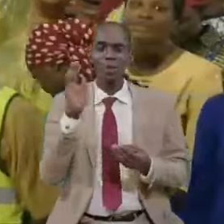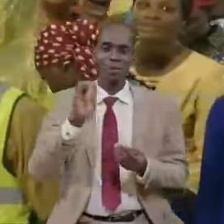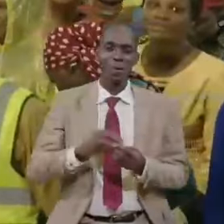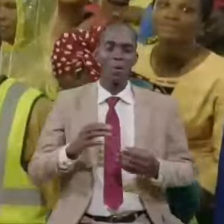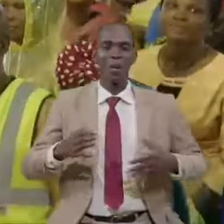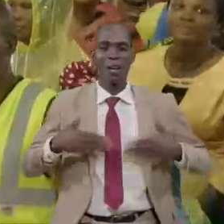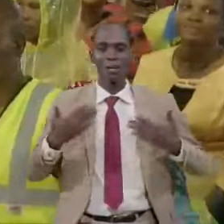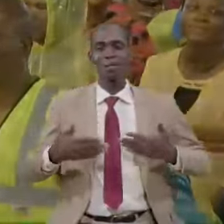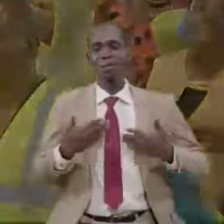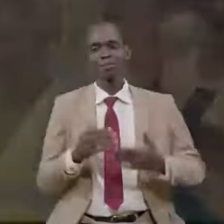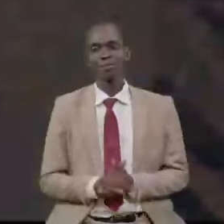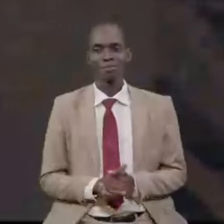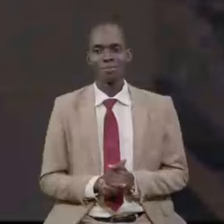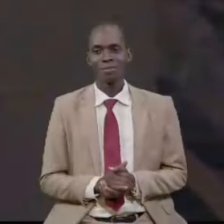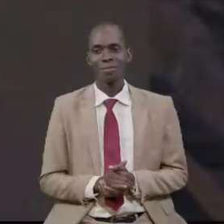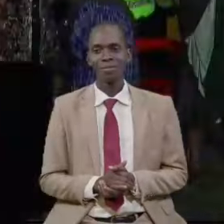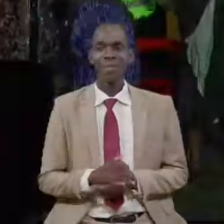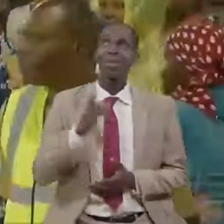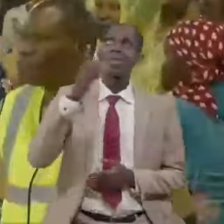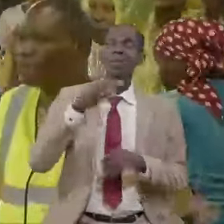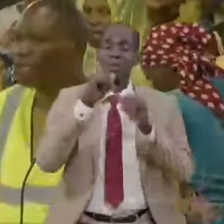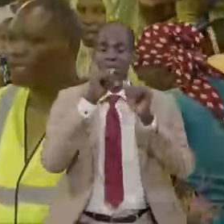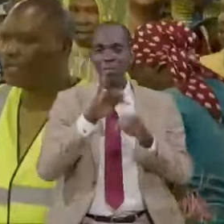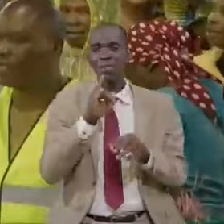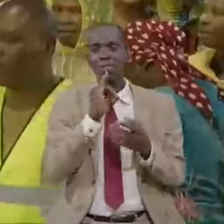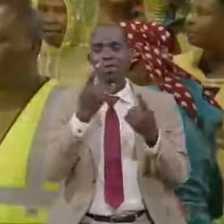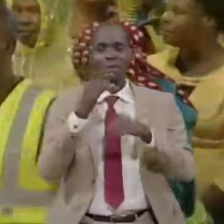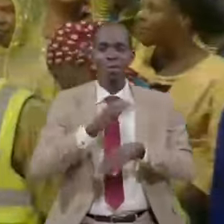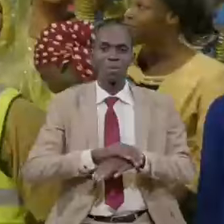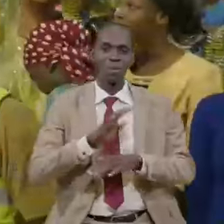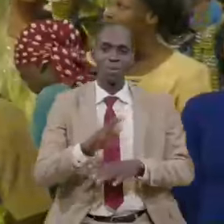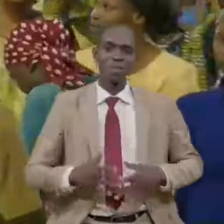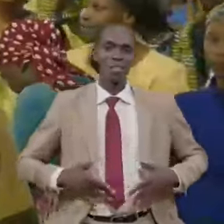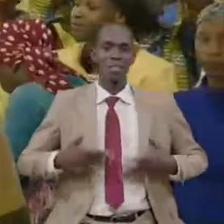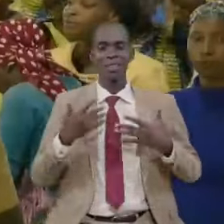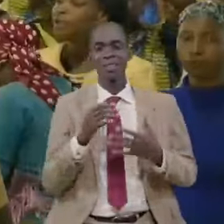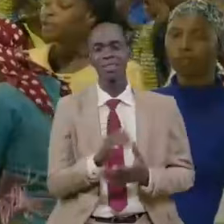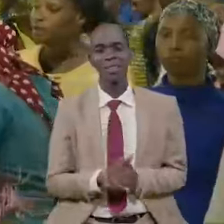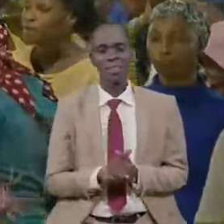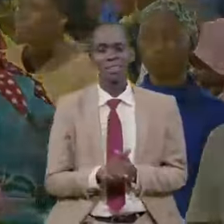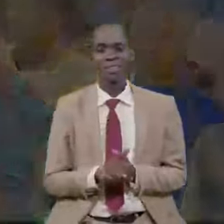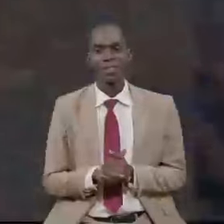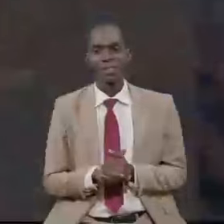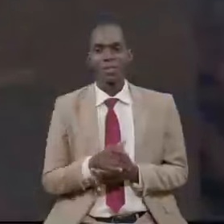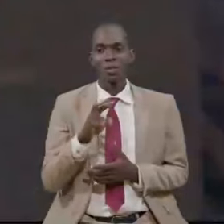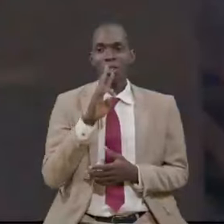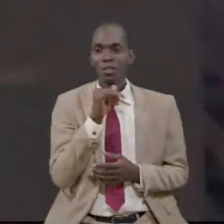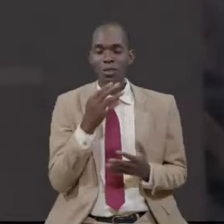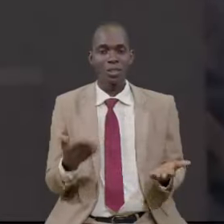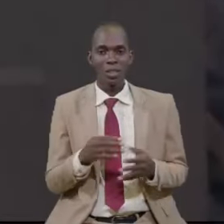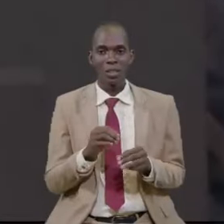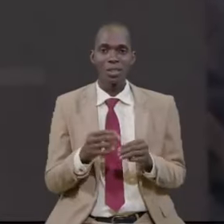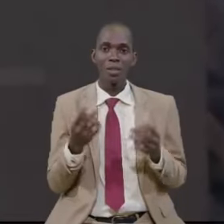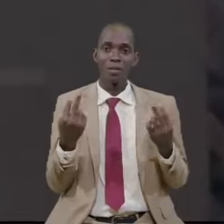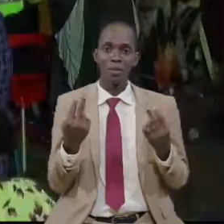God's blessing is coming upon your life. You are not here in vain. Something great